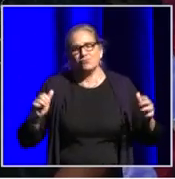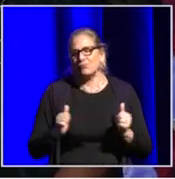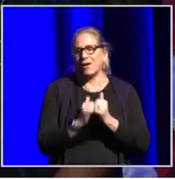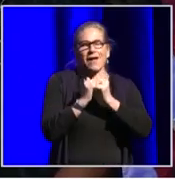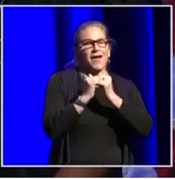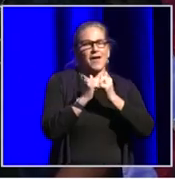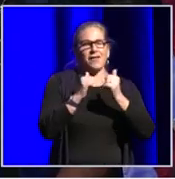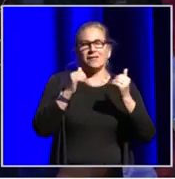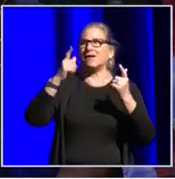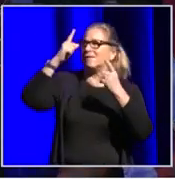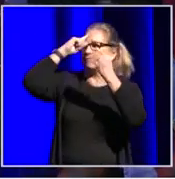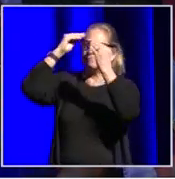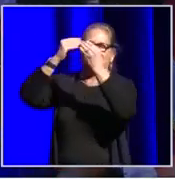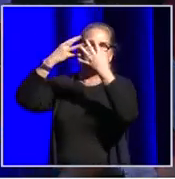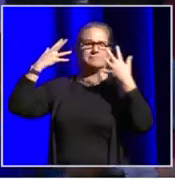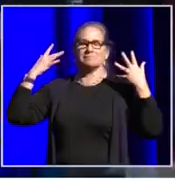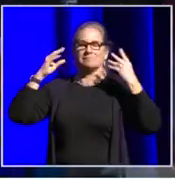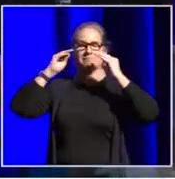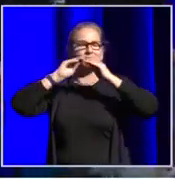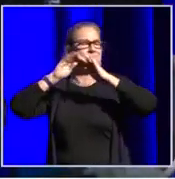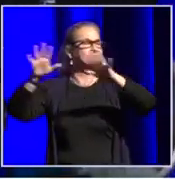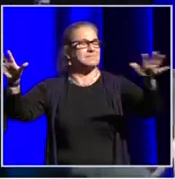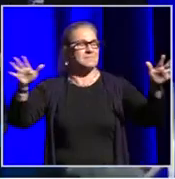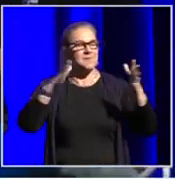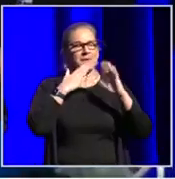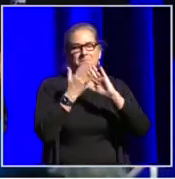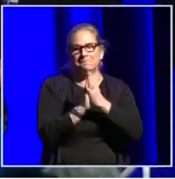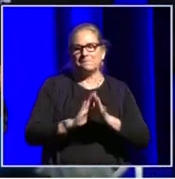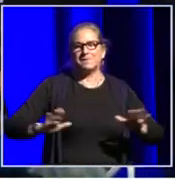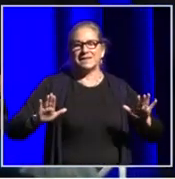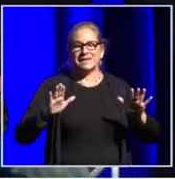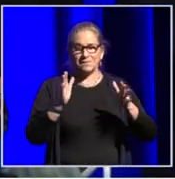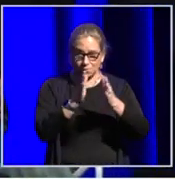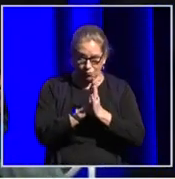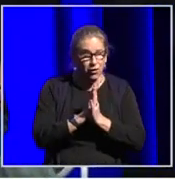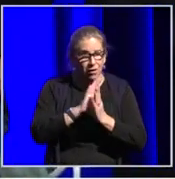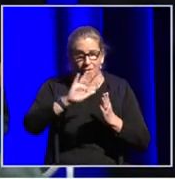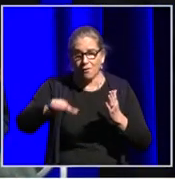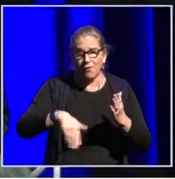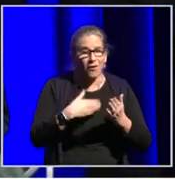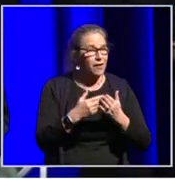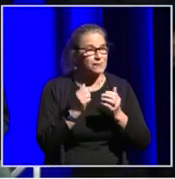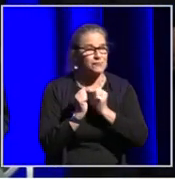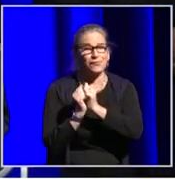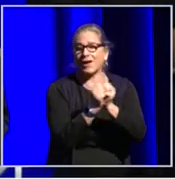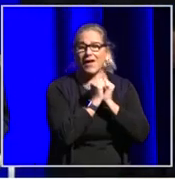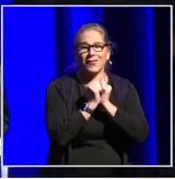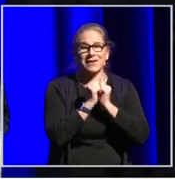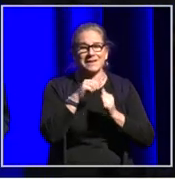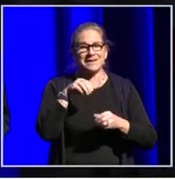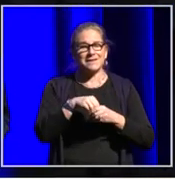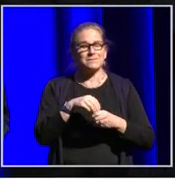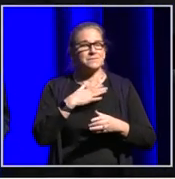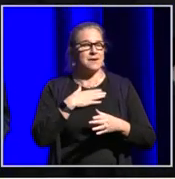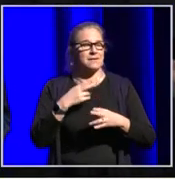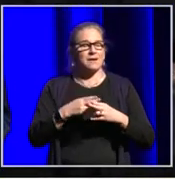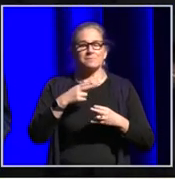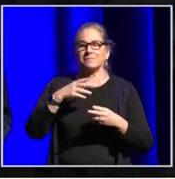and understanding. In this we pray together. And this I pray in the name of my Savior, Jesus Christ.